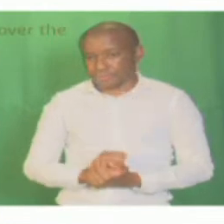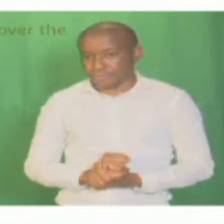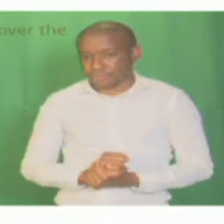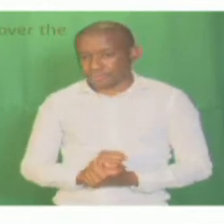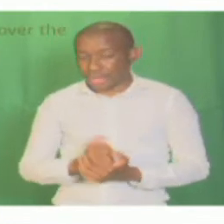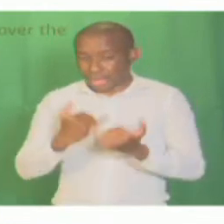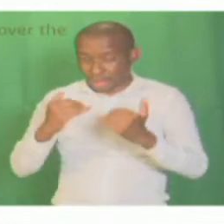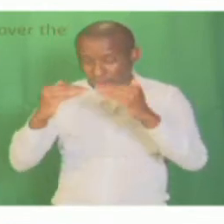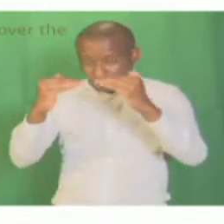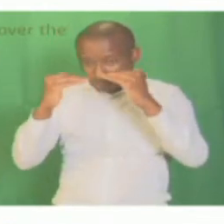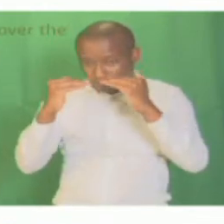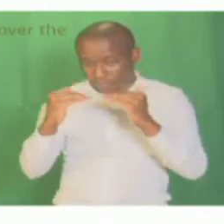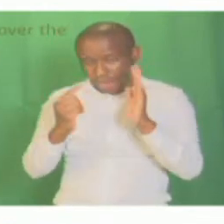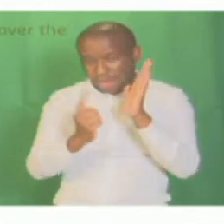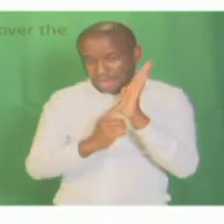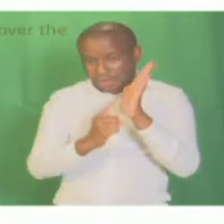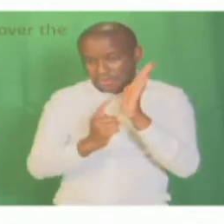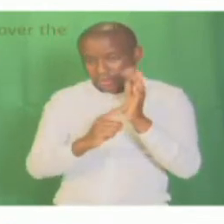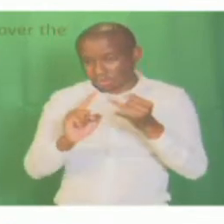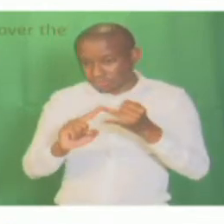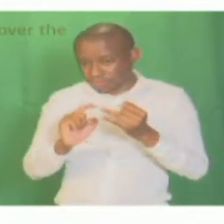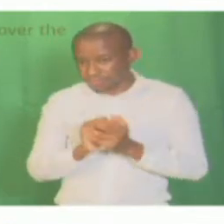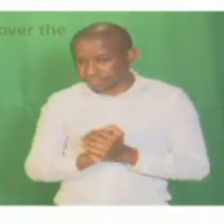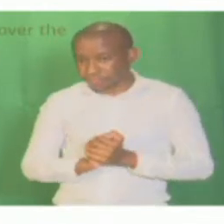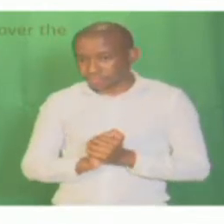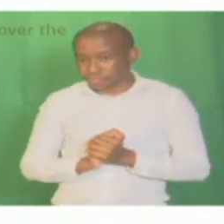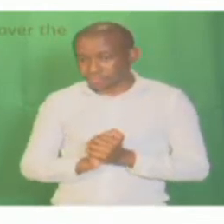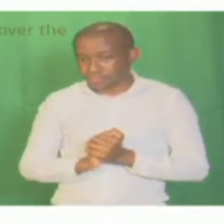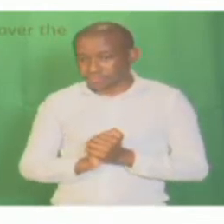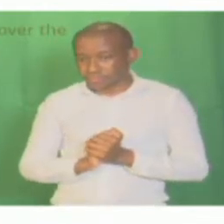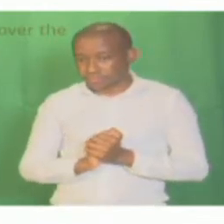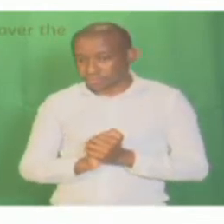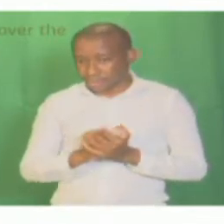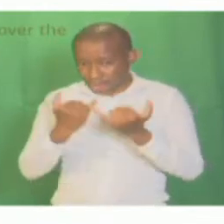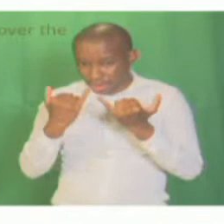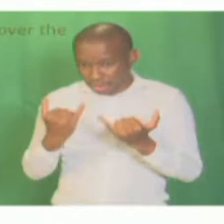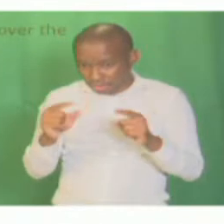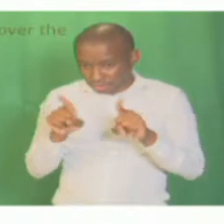on to the next example. The next example has